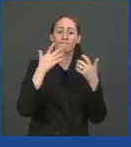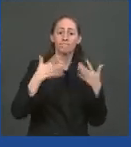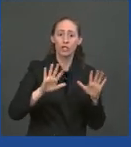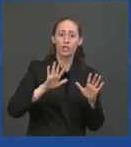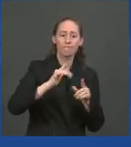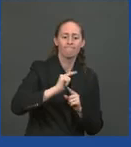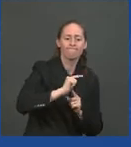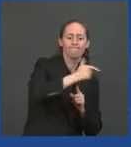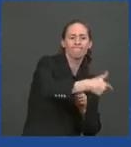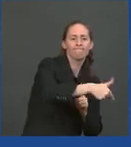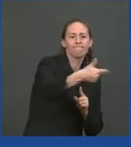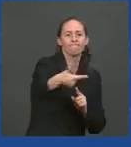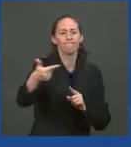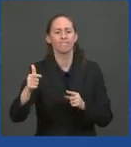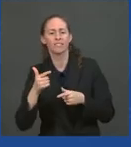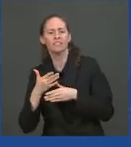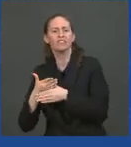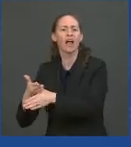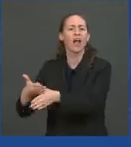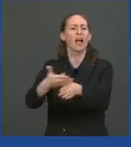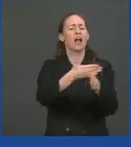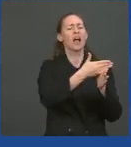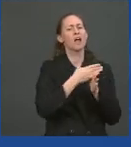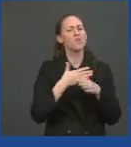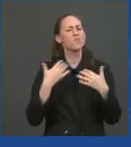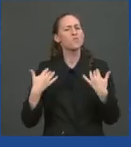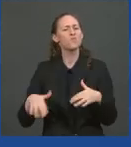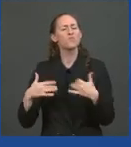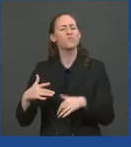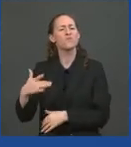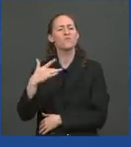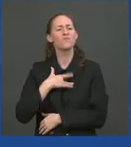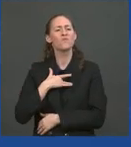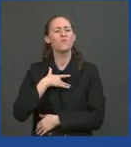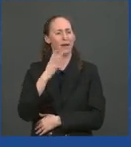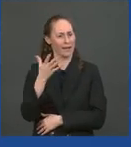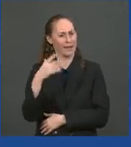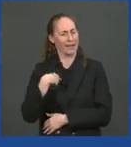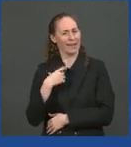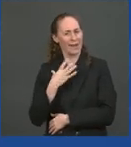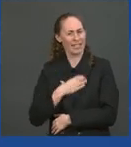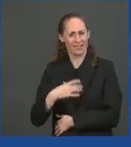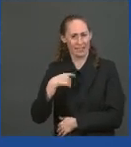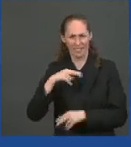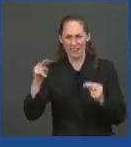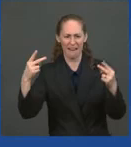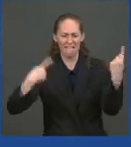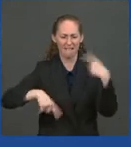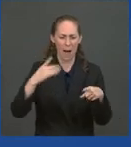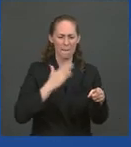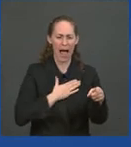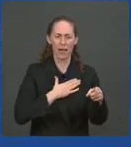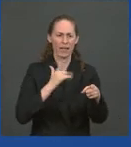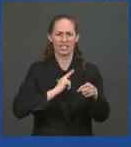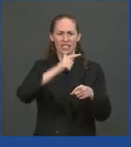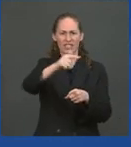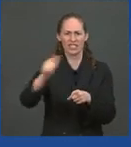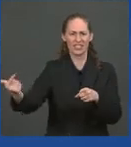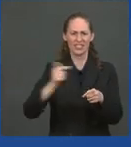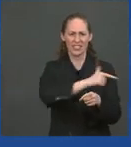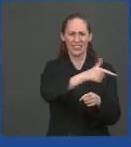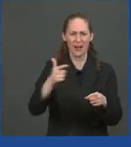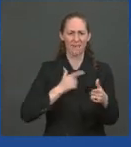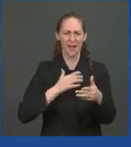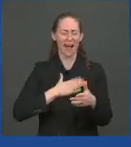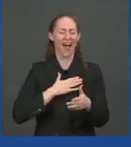NBA. I tell you what, I would have liked to have been there when that fight went on, who got the shoes when. But at